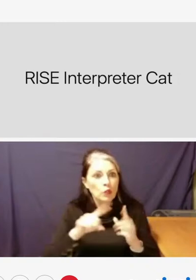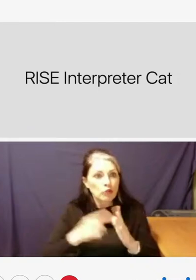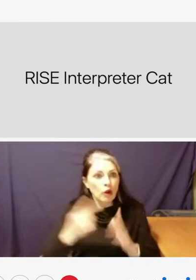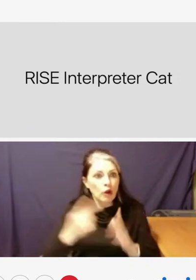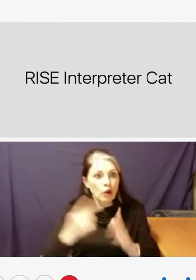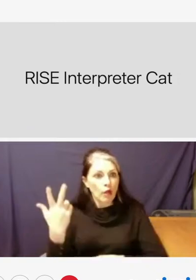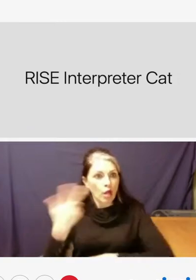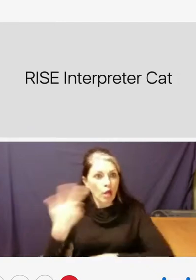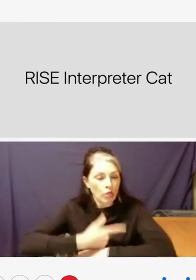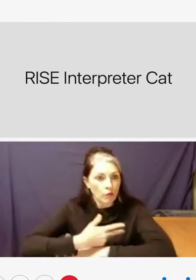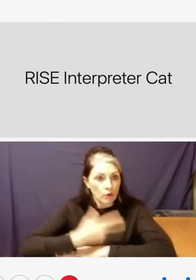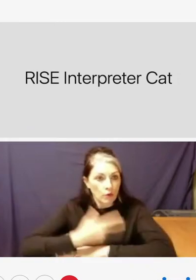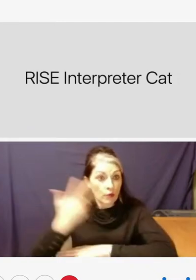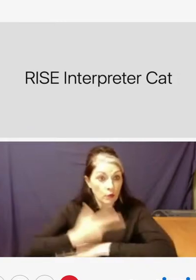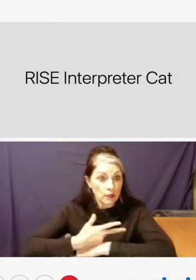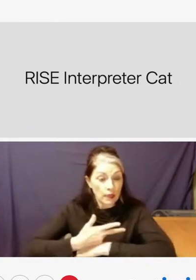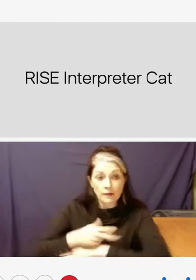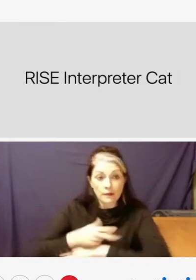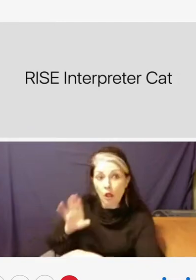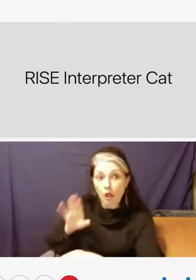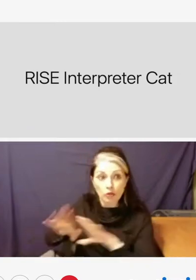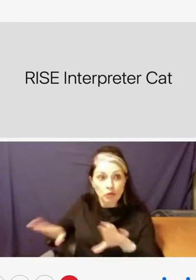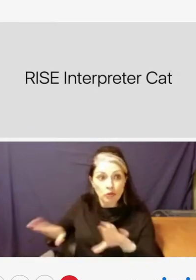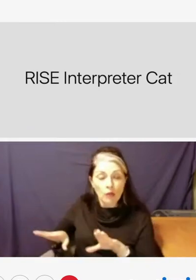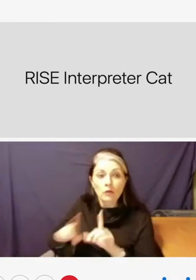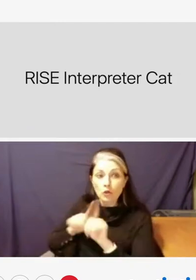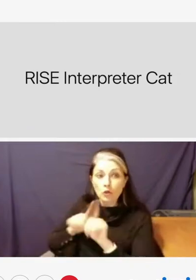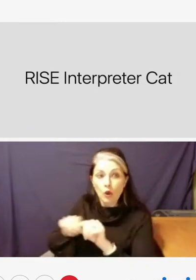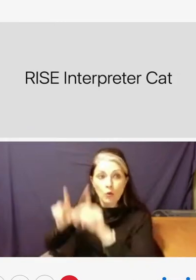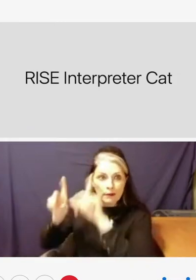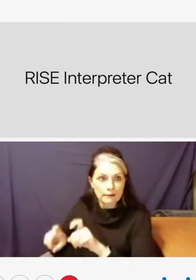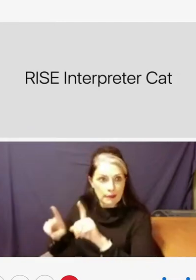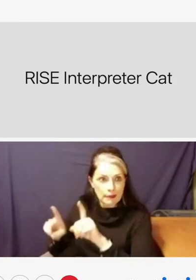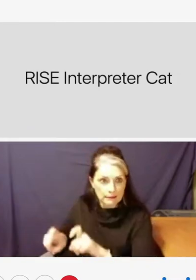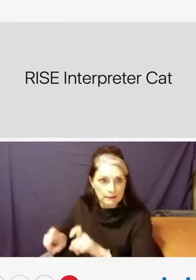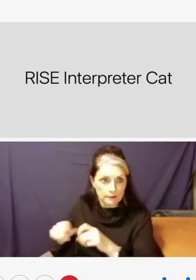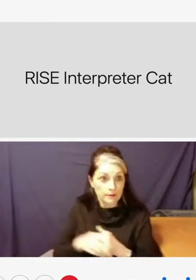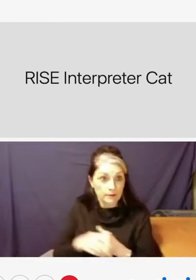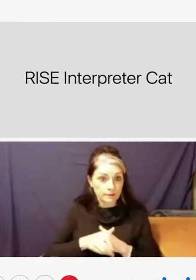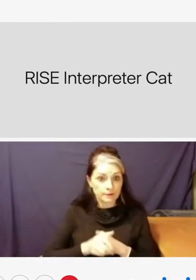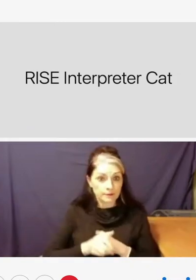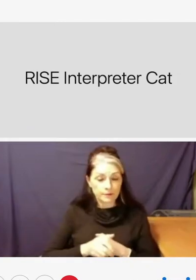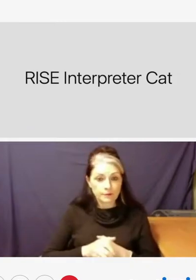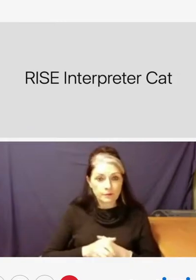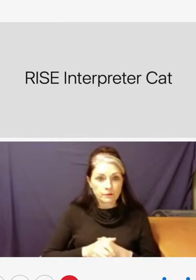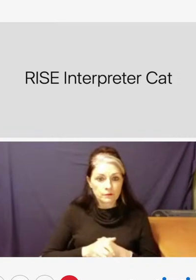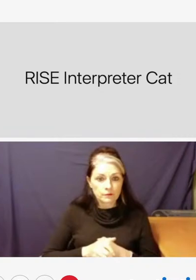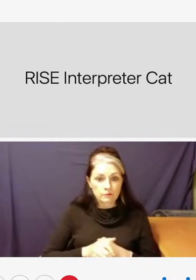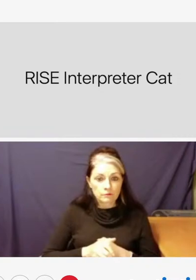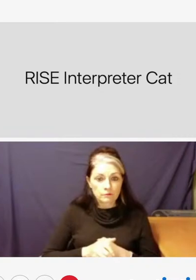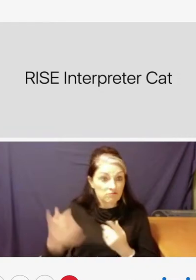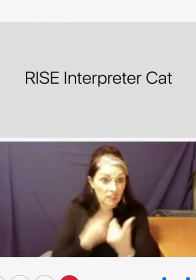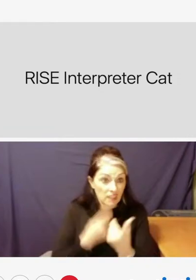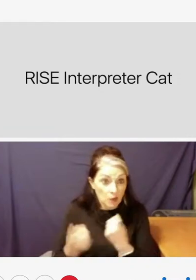child tested next slide any questions